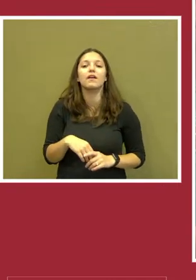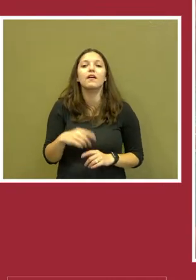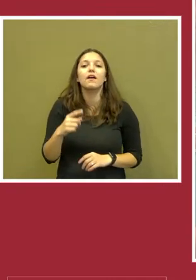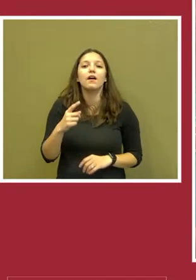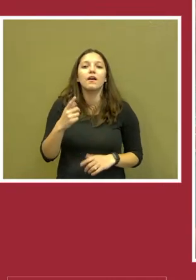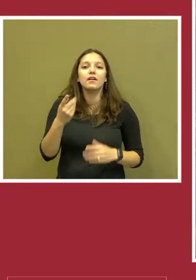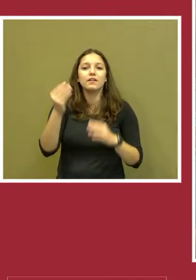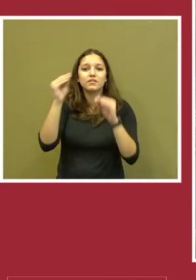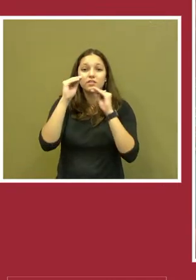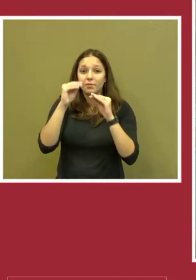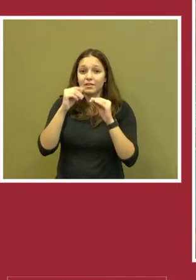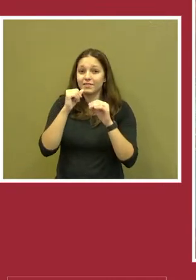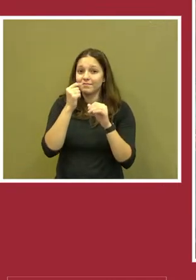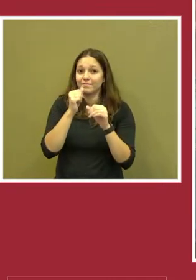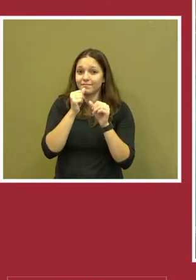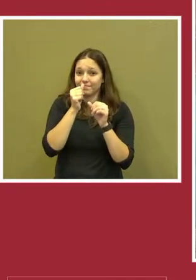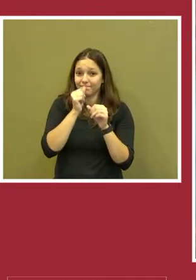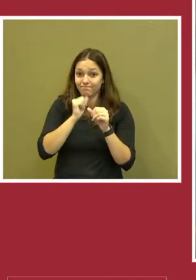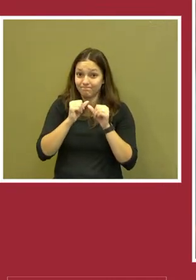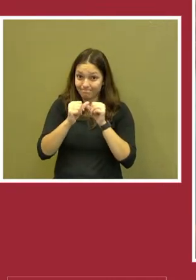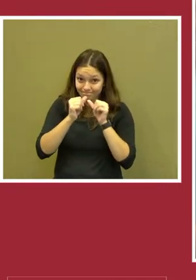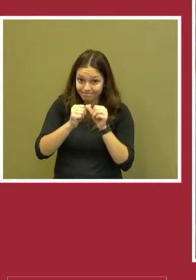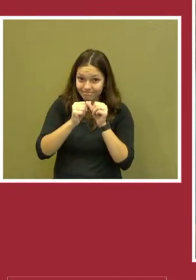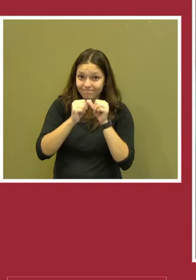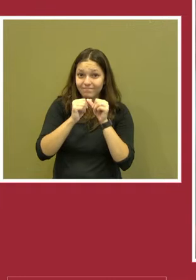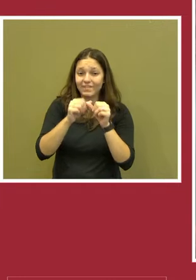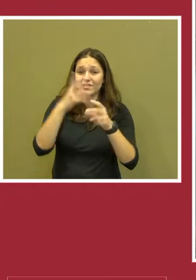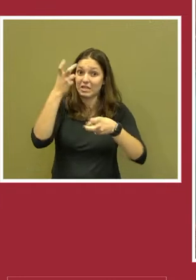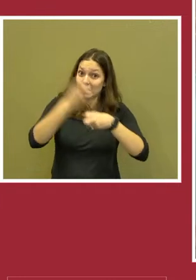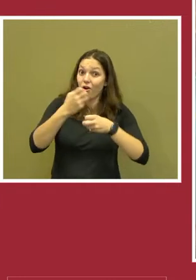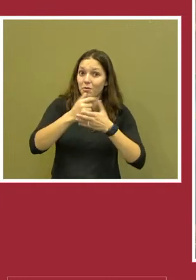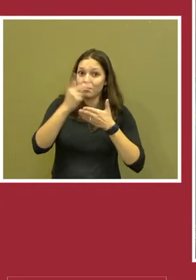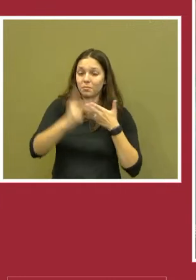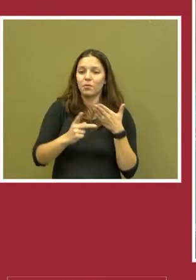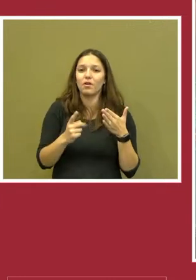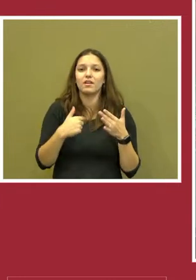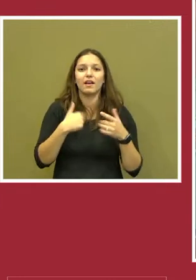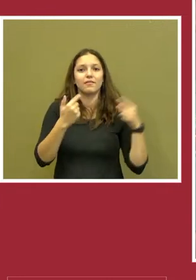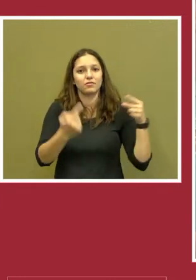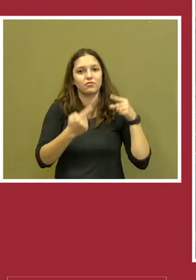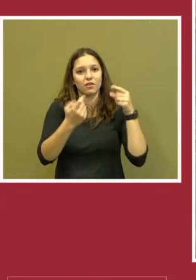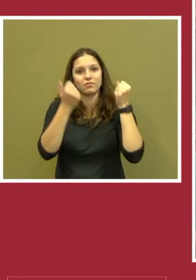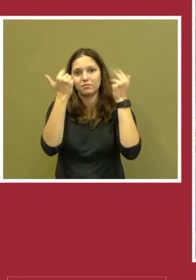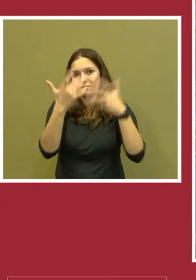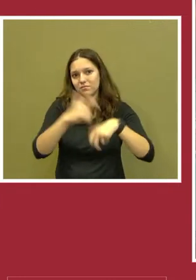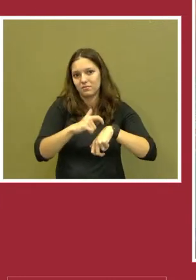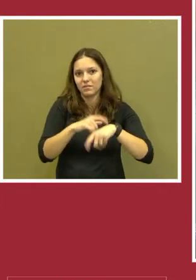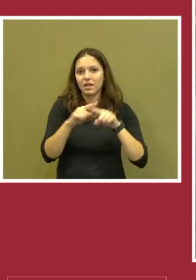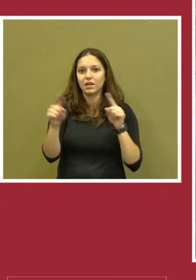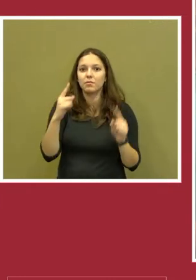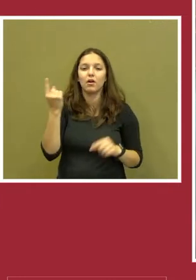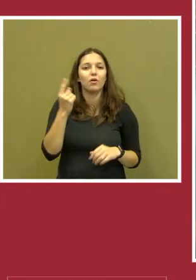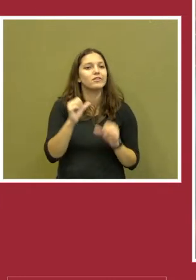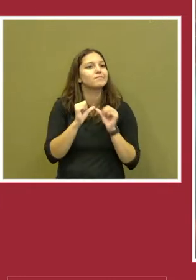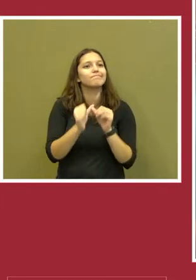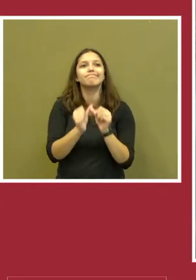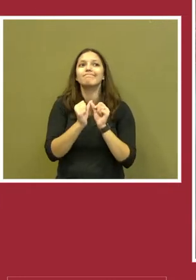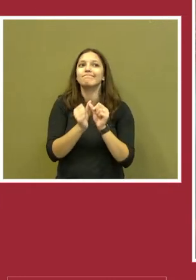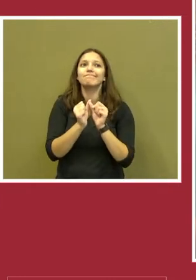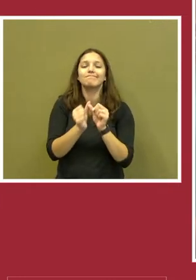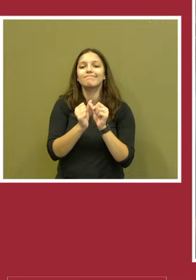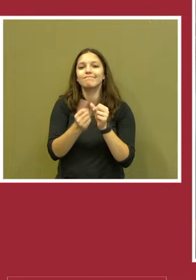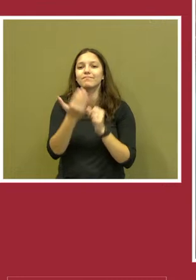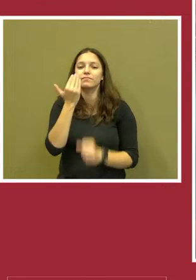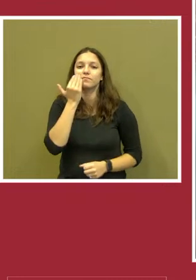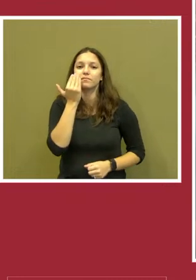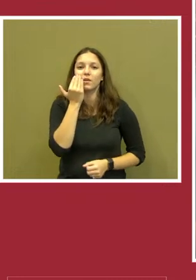also really taught me resilience. It's a really hard program, and I've struggled so many times, but I've always just kept on pushing through because I